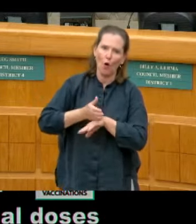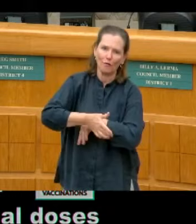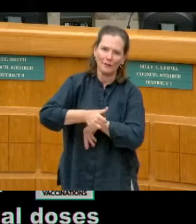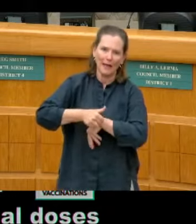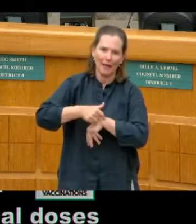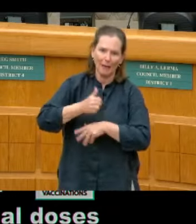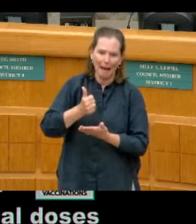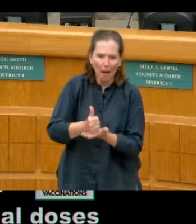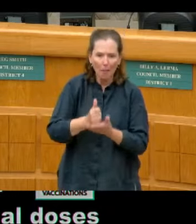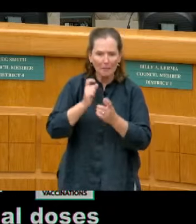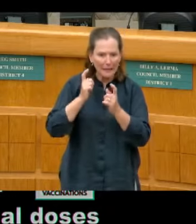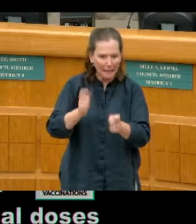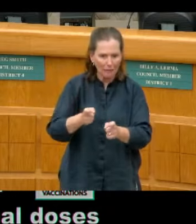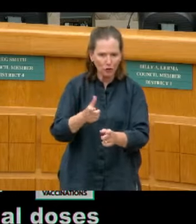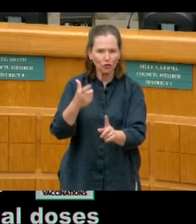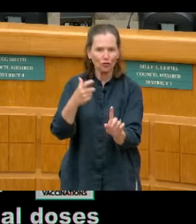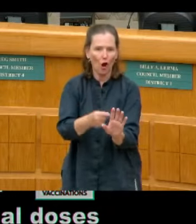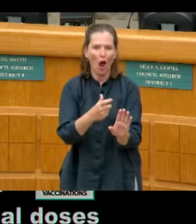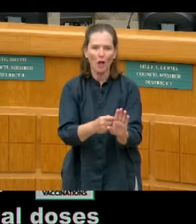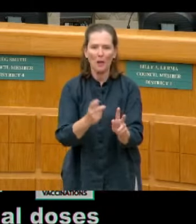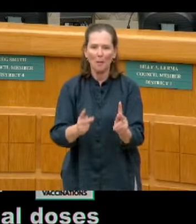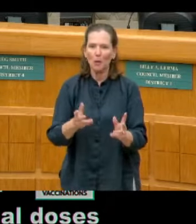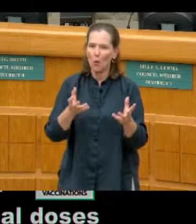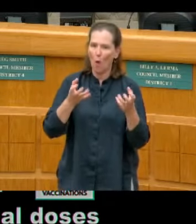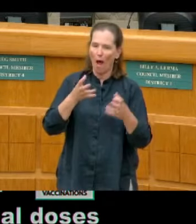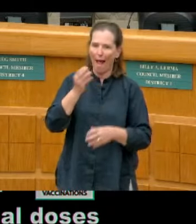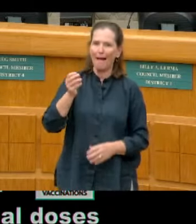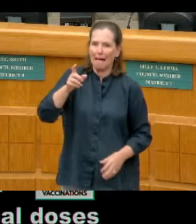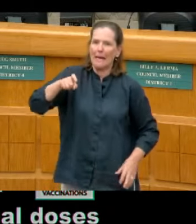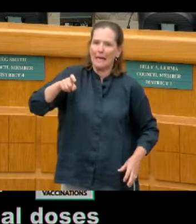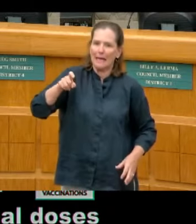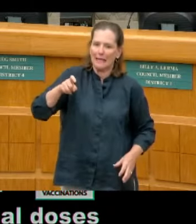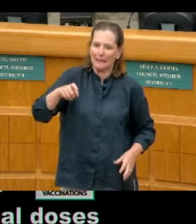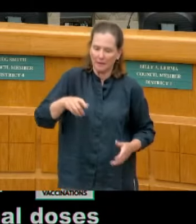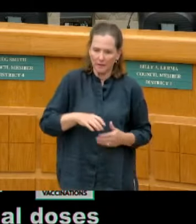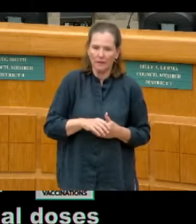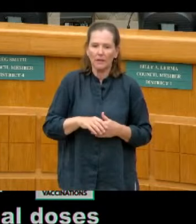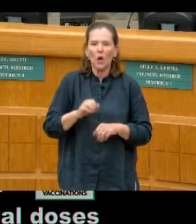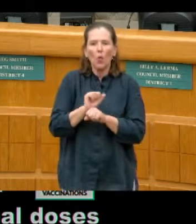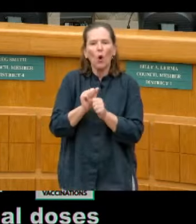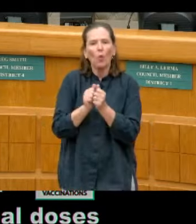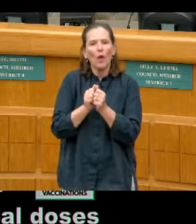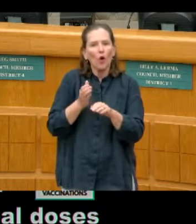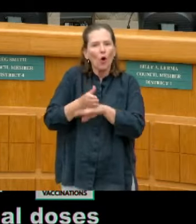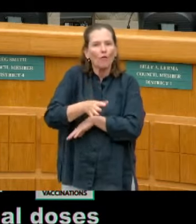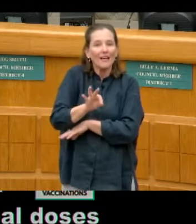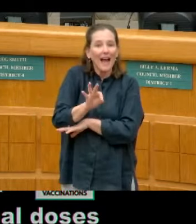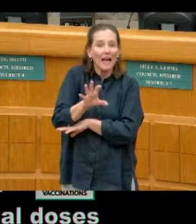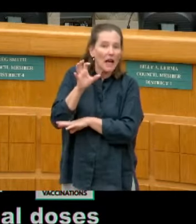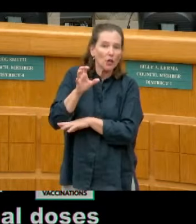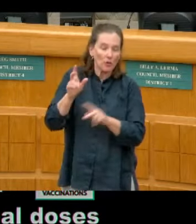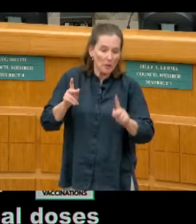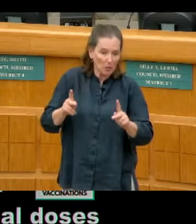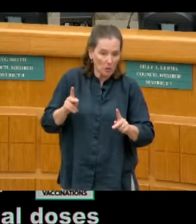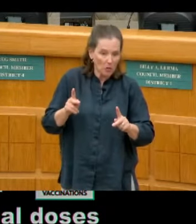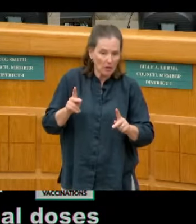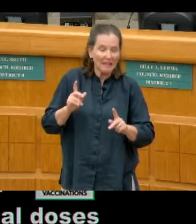who need it. To date, our fire department has registered over 900 residents and administered over 300 vaccines.